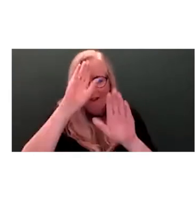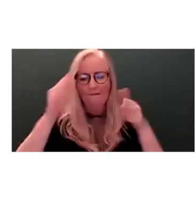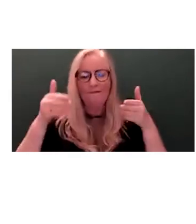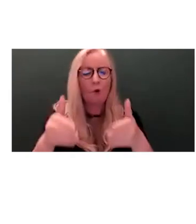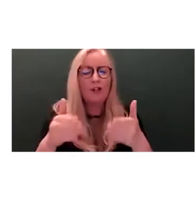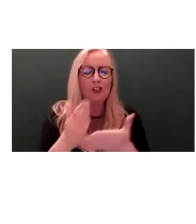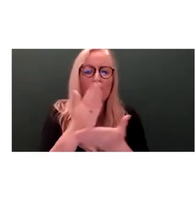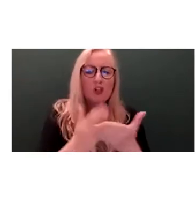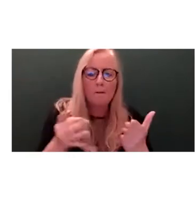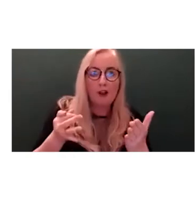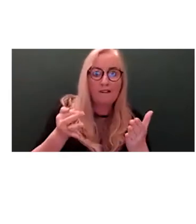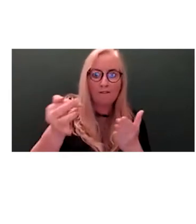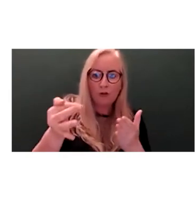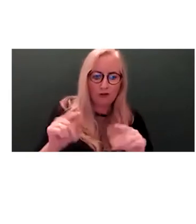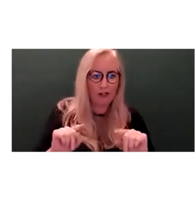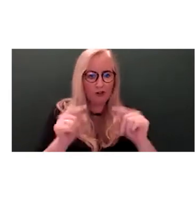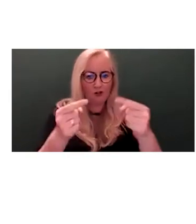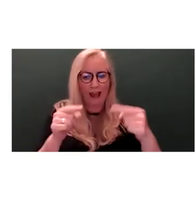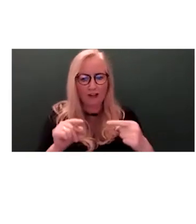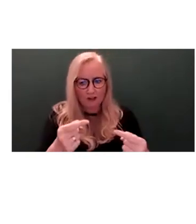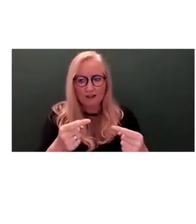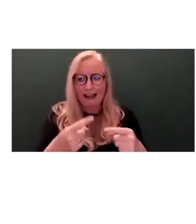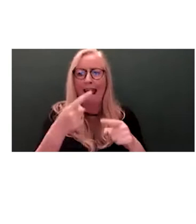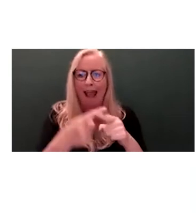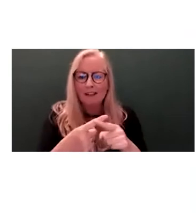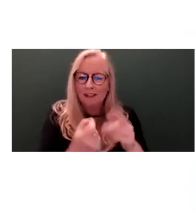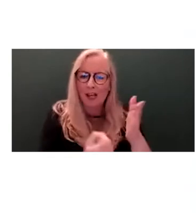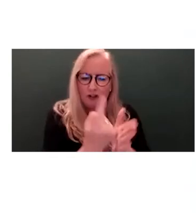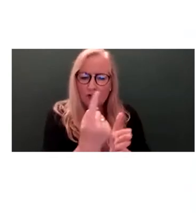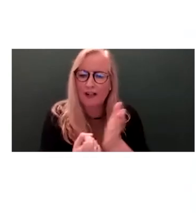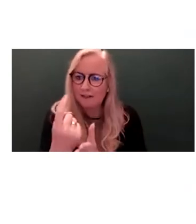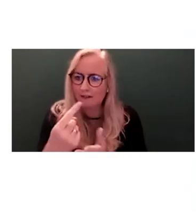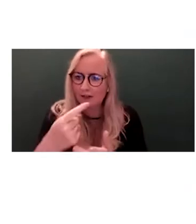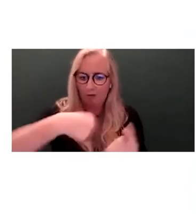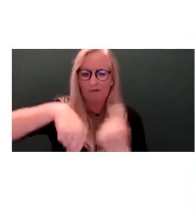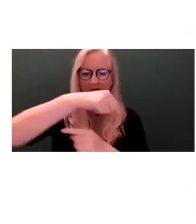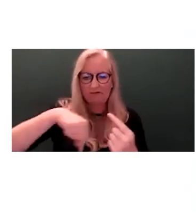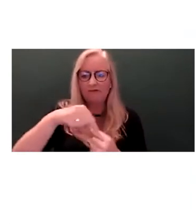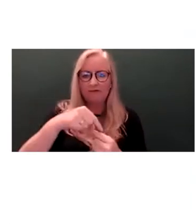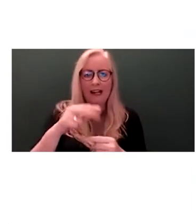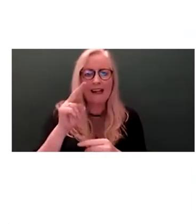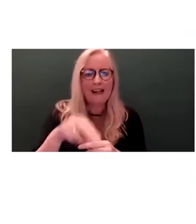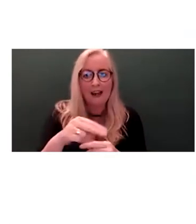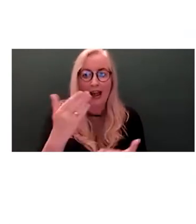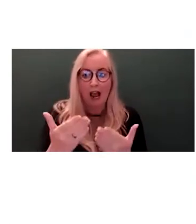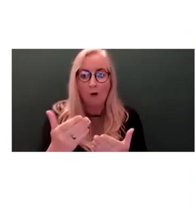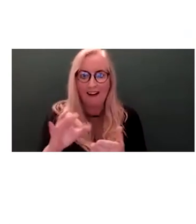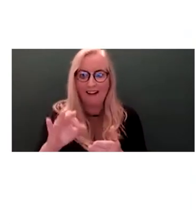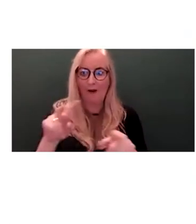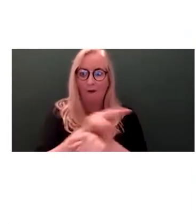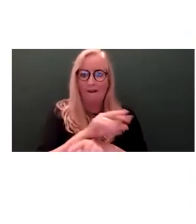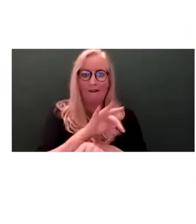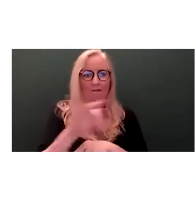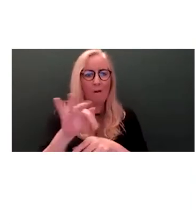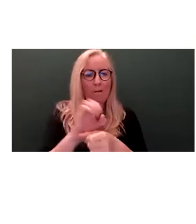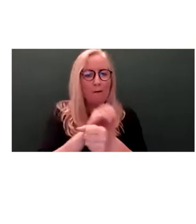of the future challenges, as well as the opportunities that will be brought about in the recovery from the pandemic, but